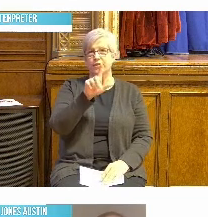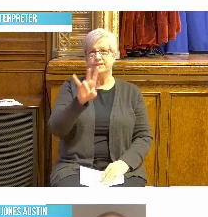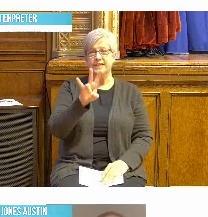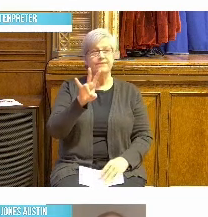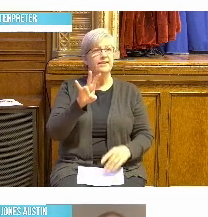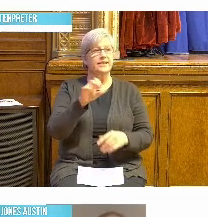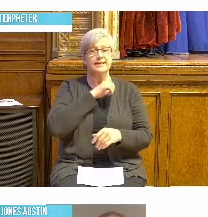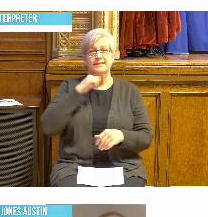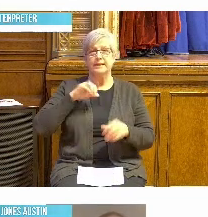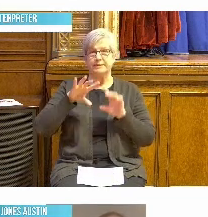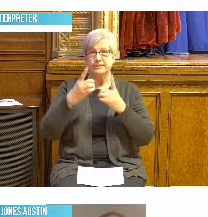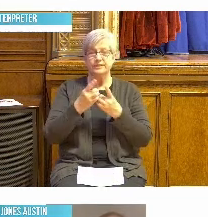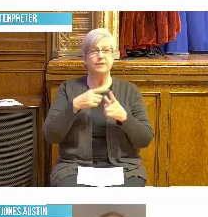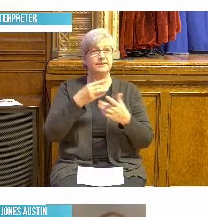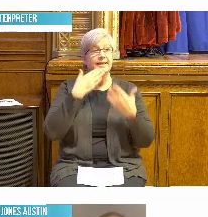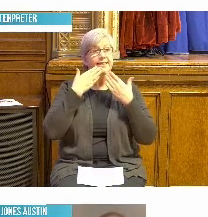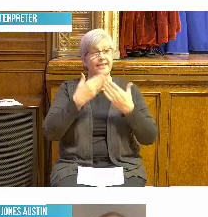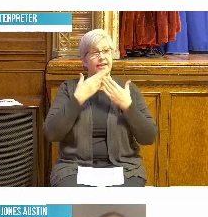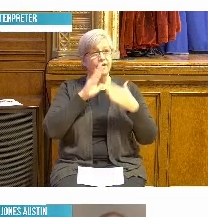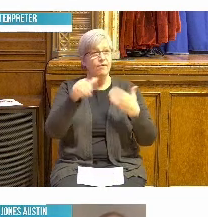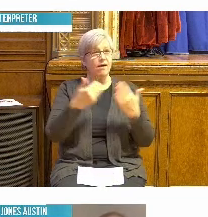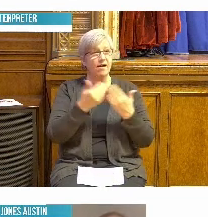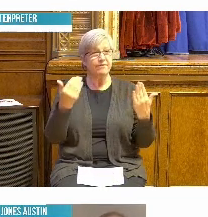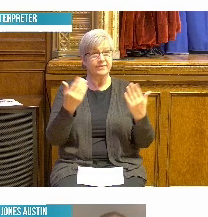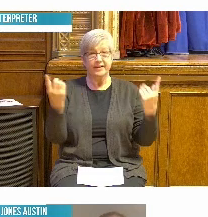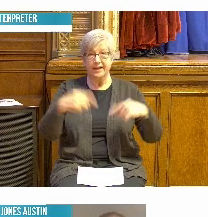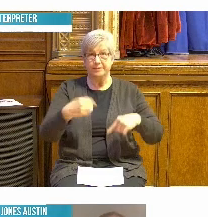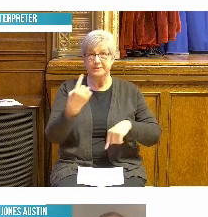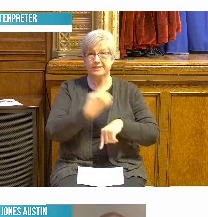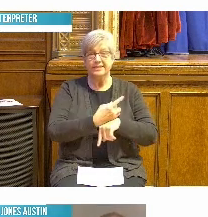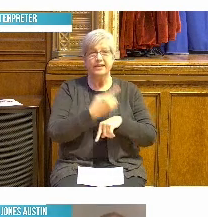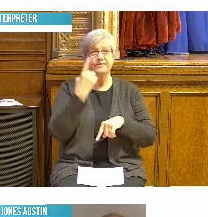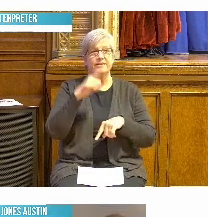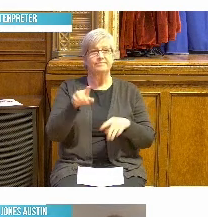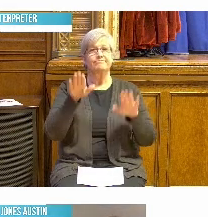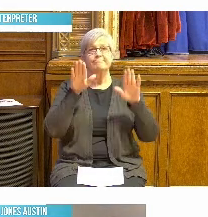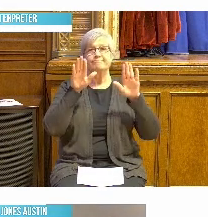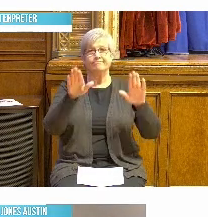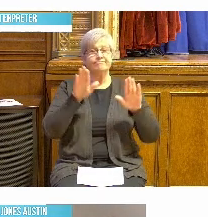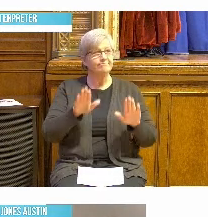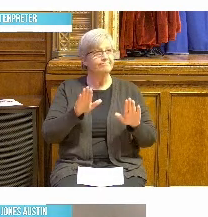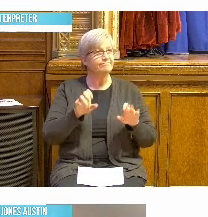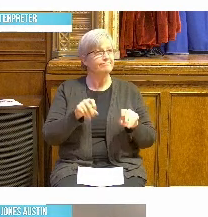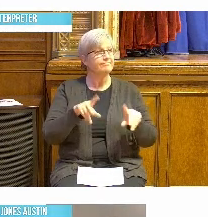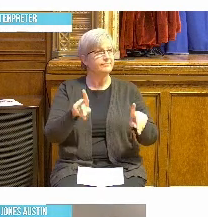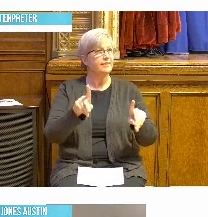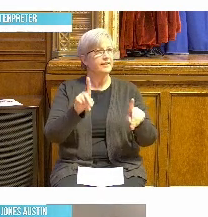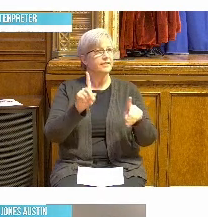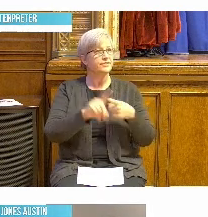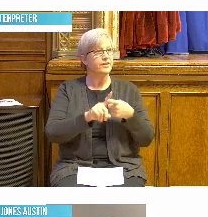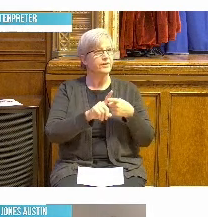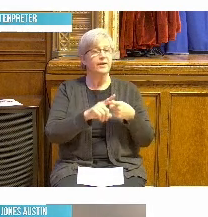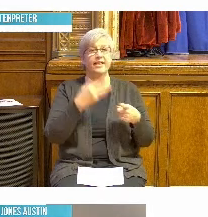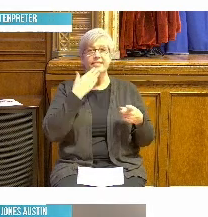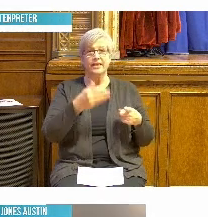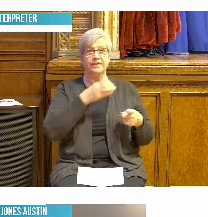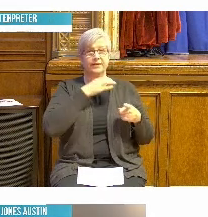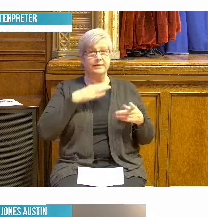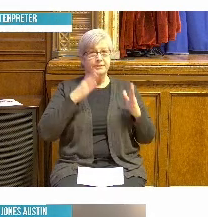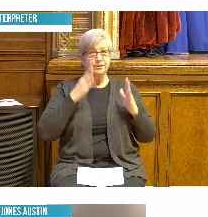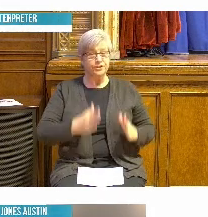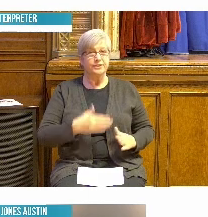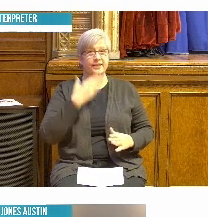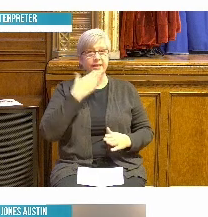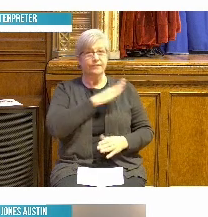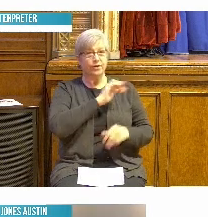Assembly District. I want to say thank you all for being present for this great occasion. To the commissioners, thank you